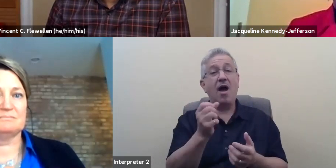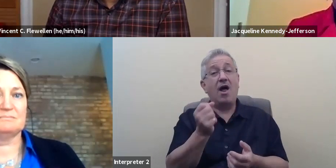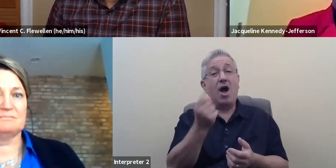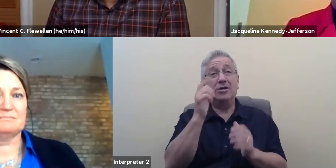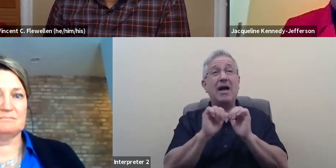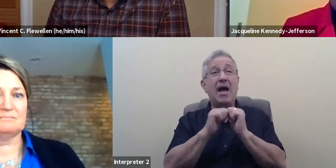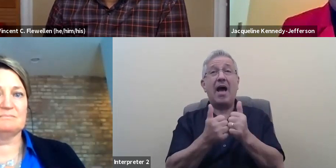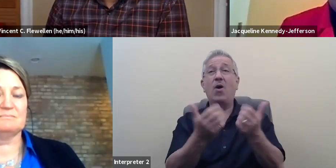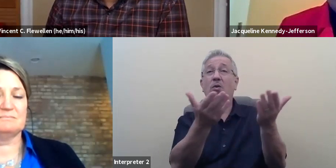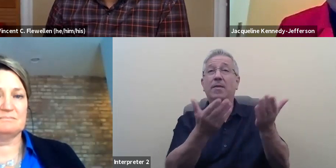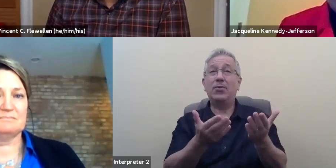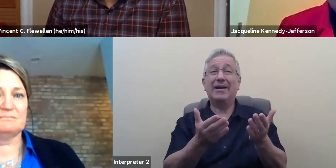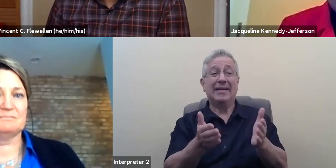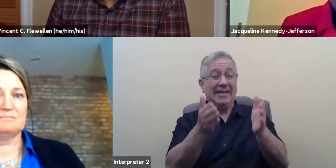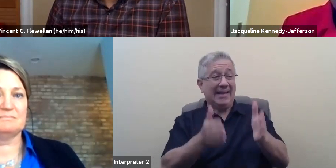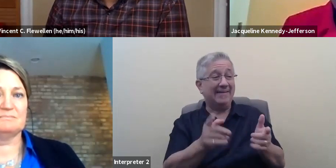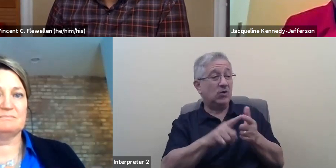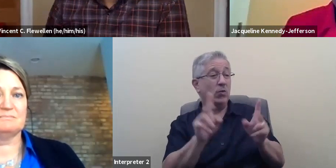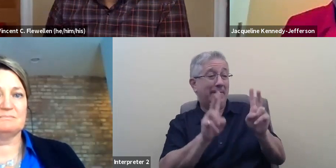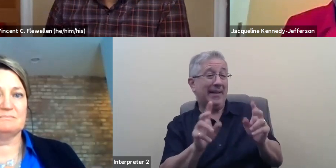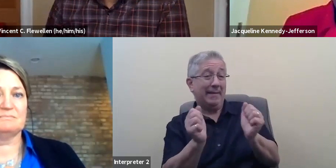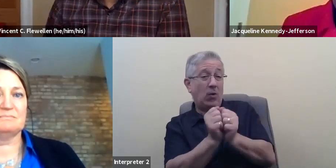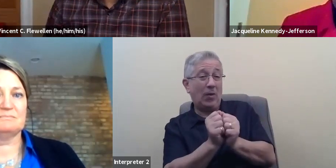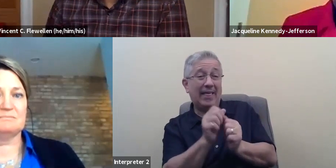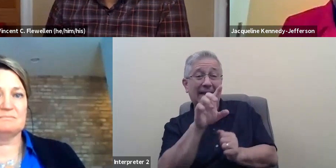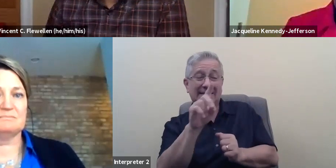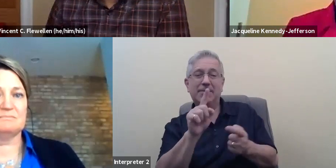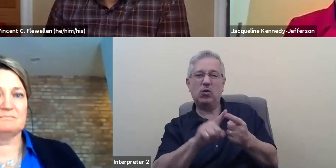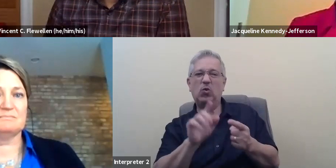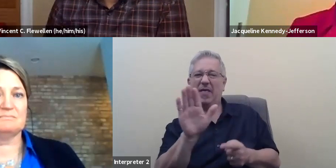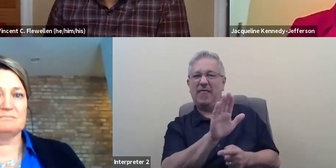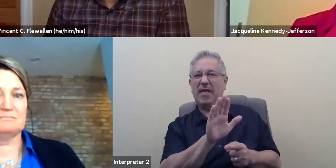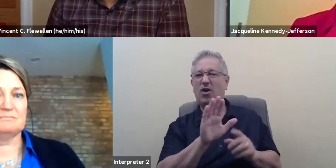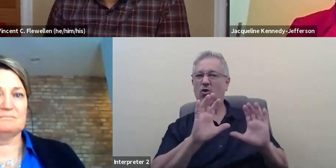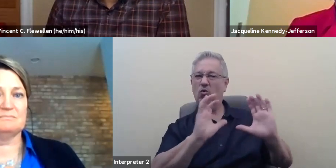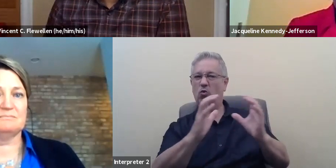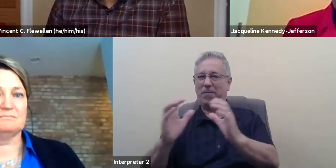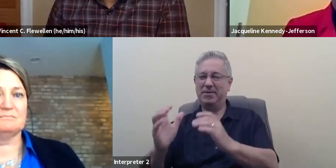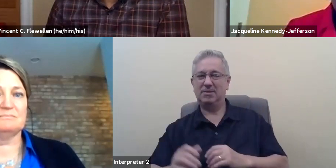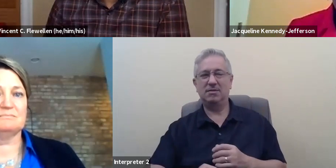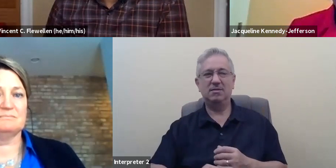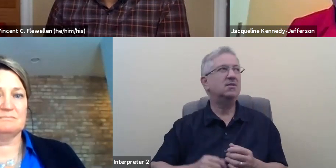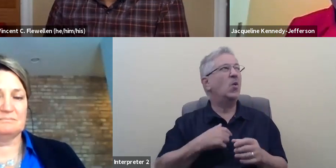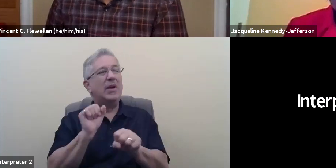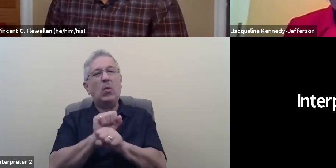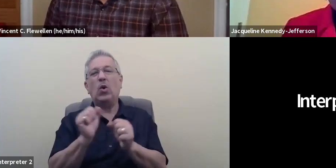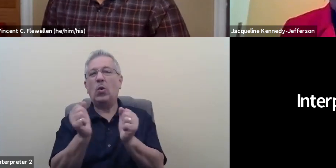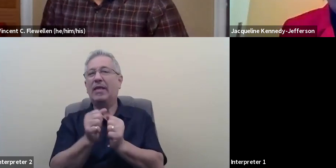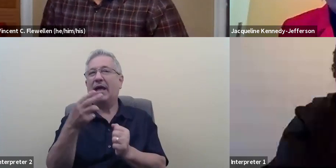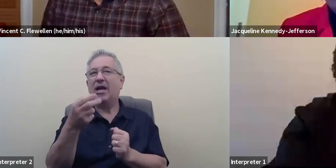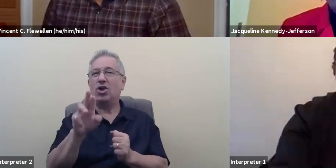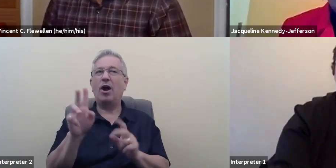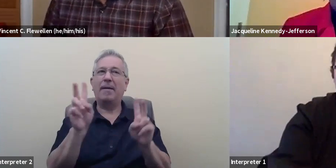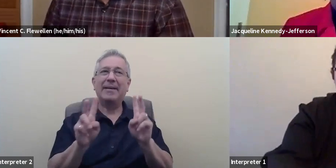to bring individuals with disabilities within their organization. So we are working with our HR folks,